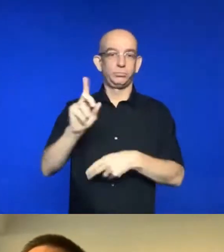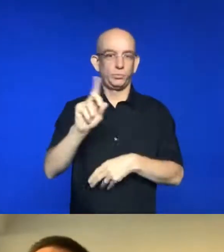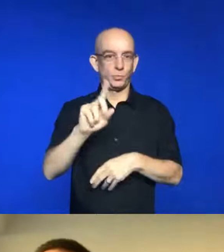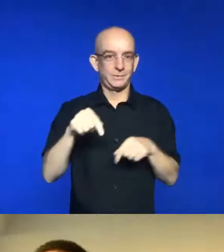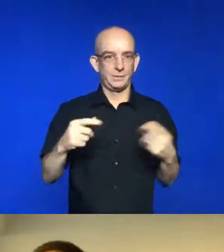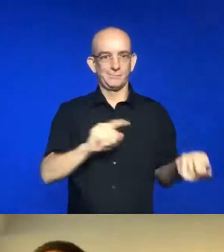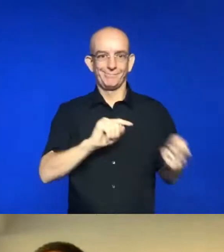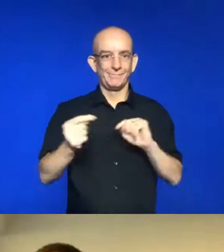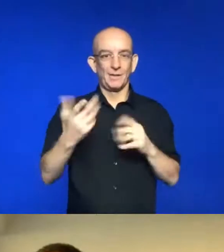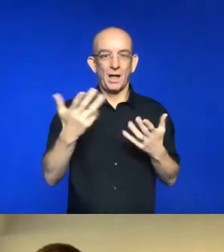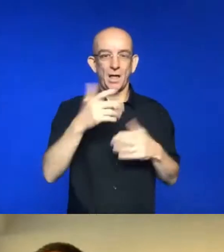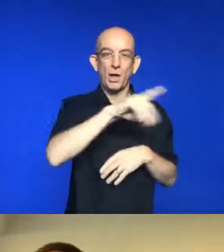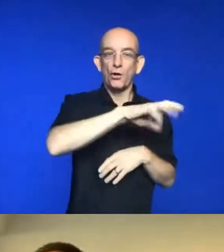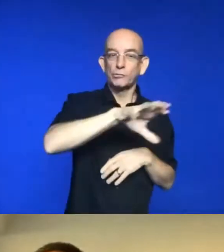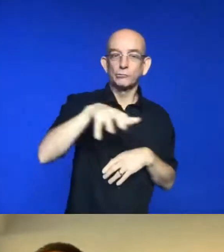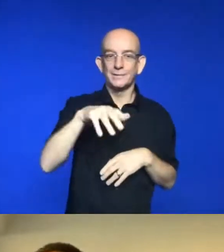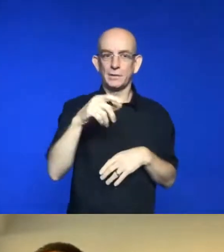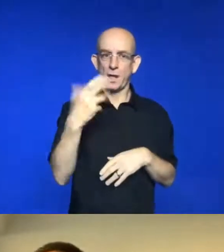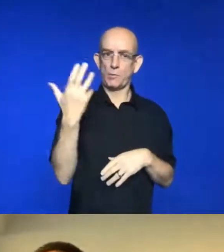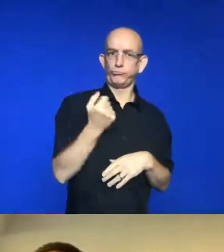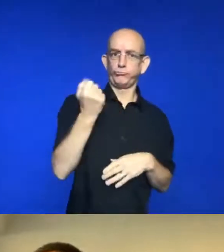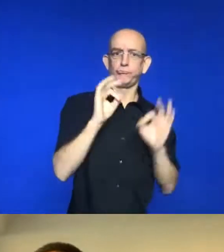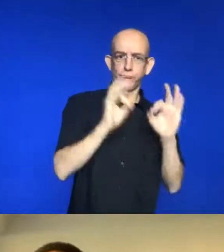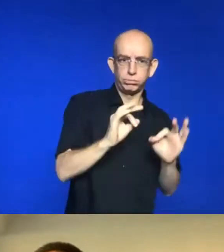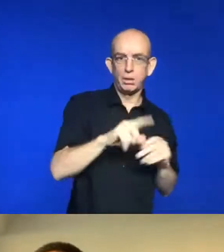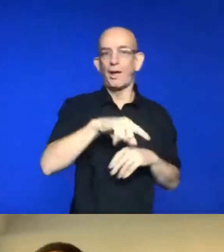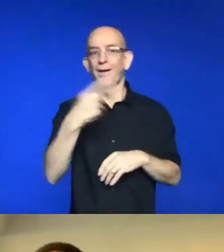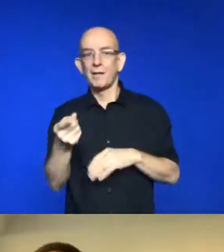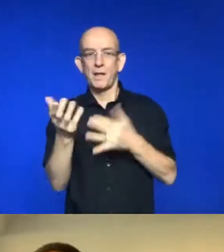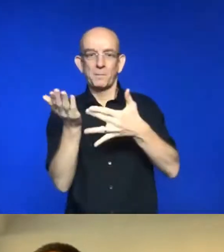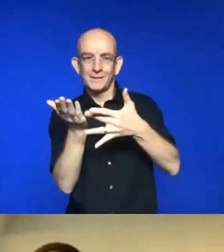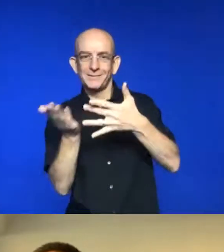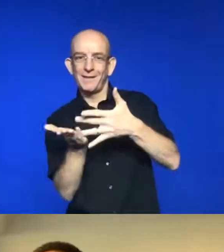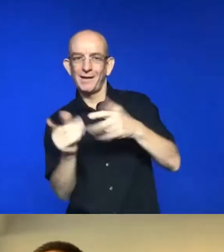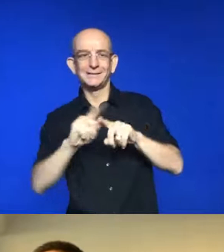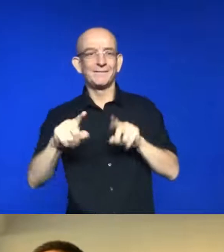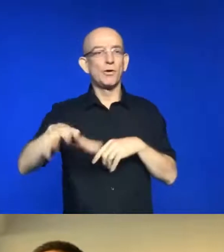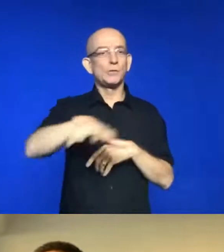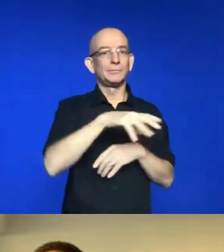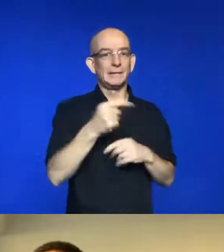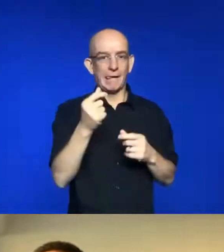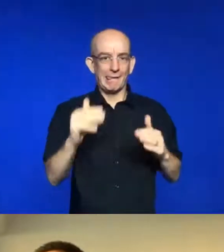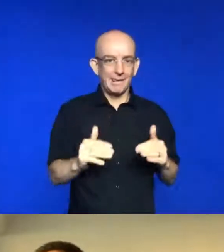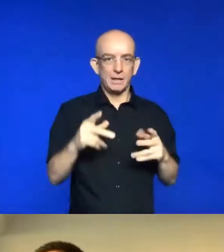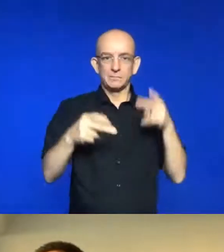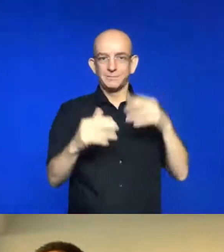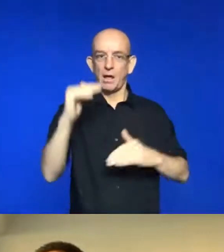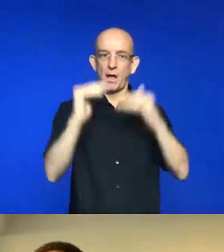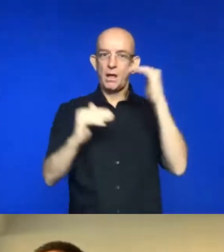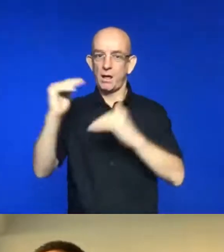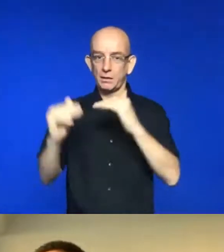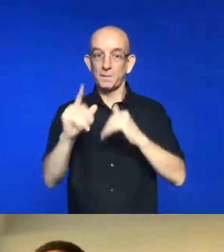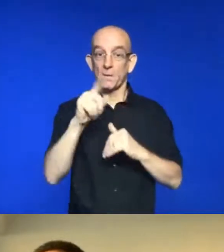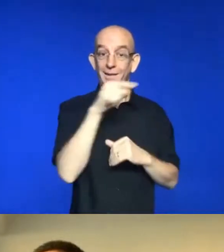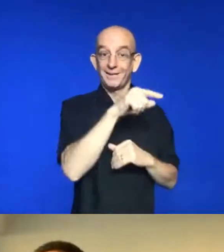what we've learned from the last decade is that austerity measures cost money. They cost a lot of money. And